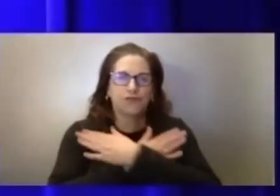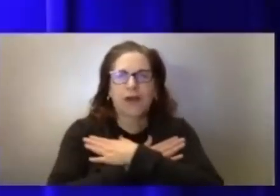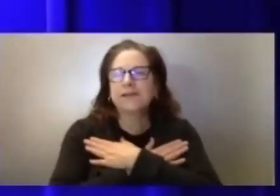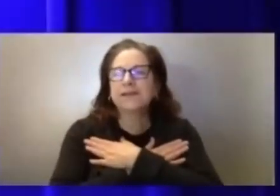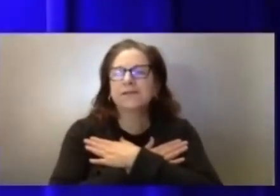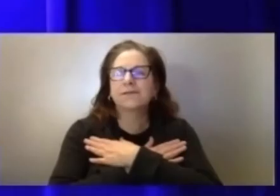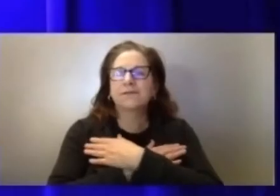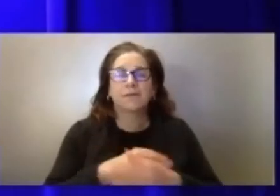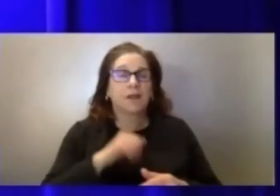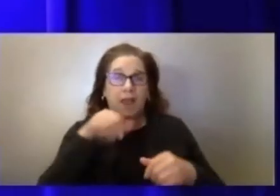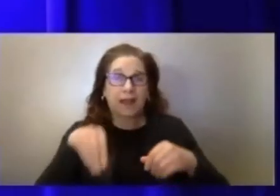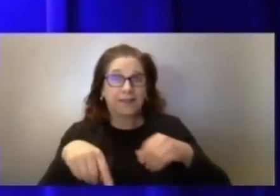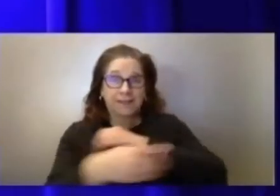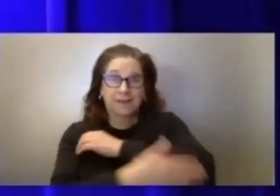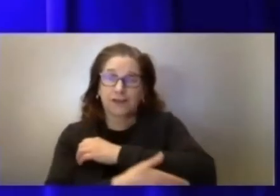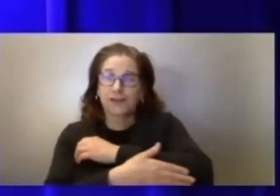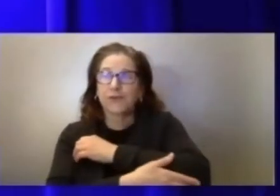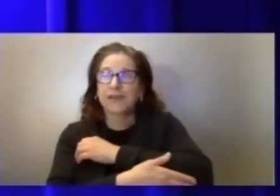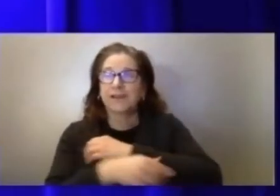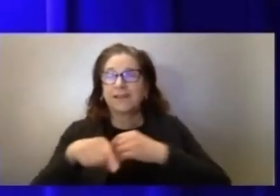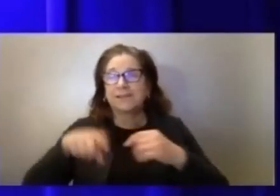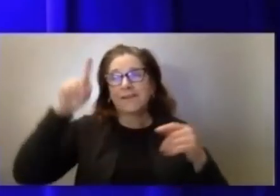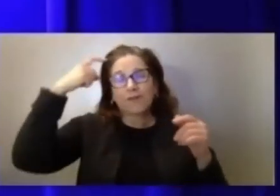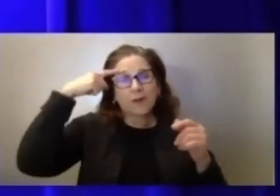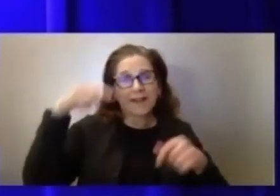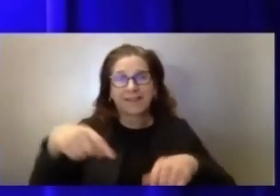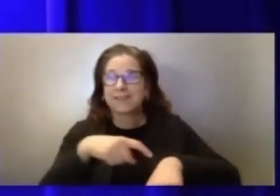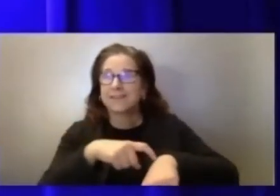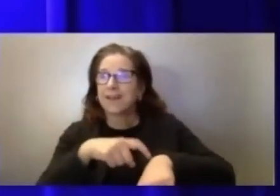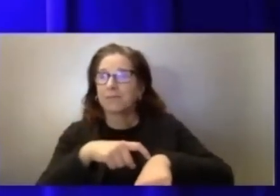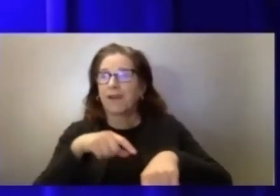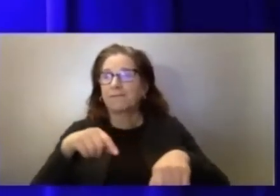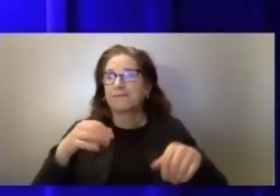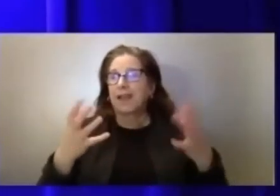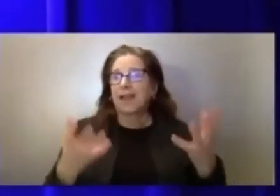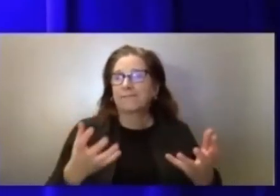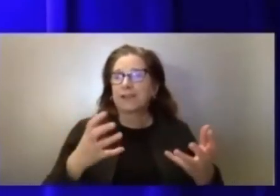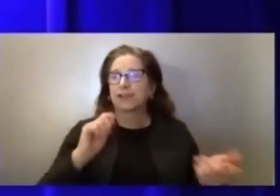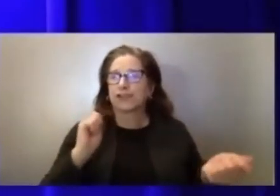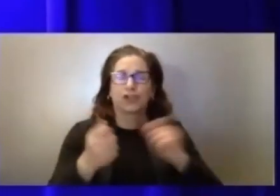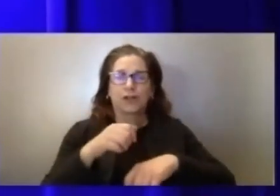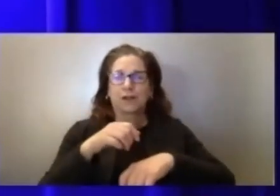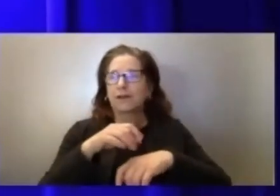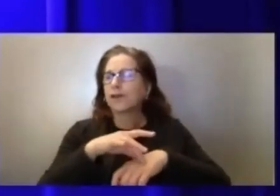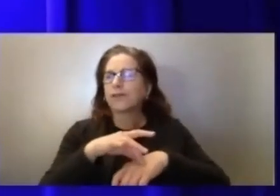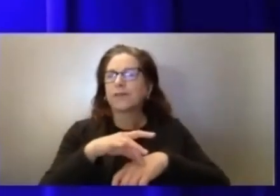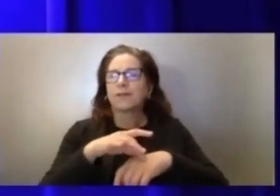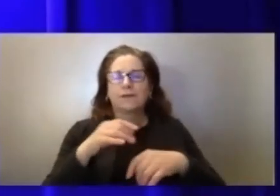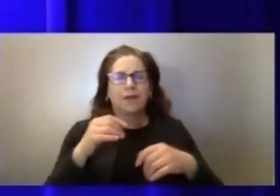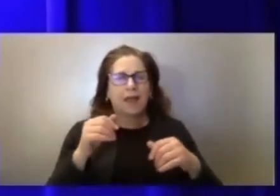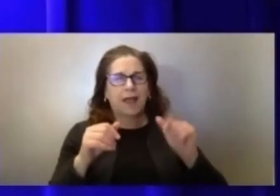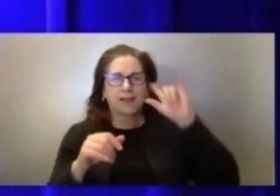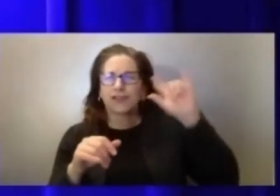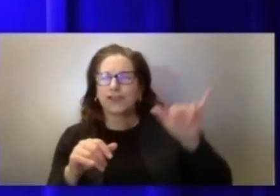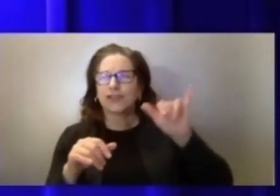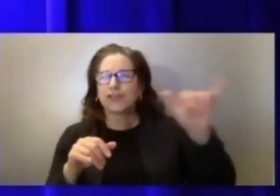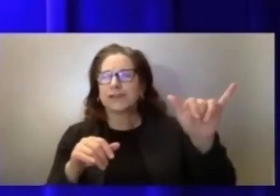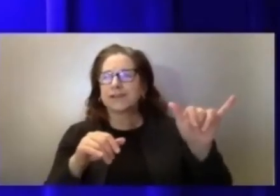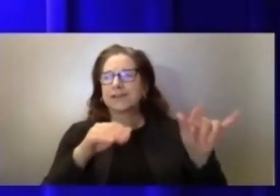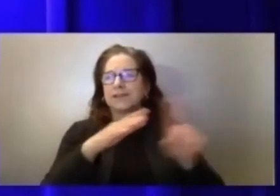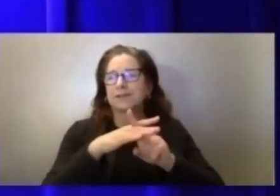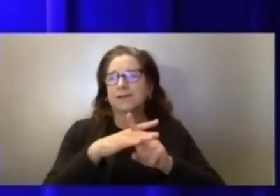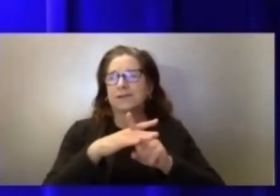rest. Not in this country, this government, this time of the heavy turning earth. An eternity can